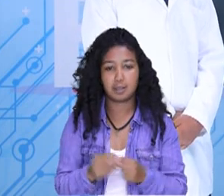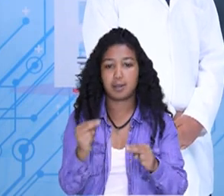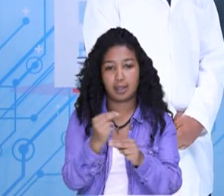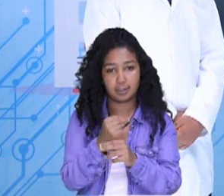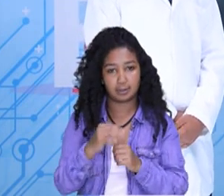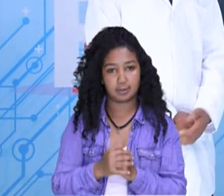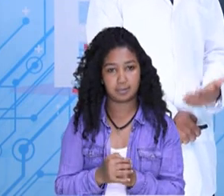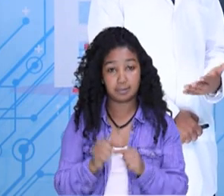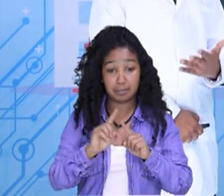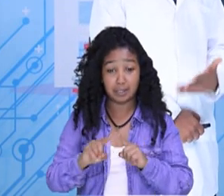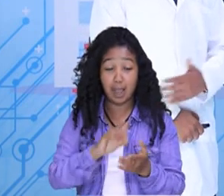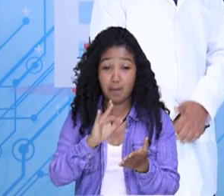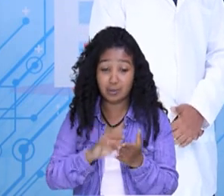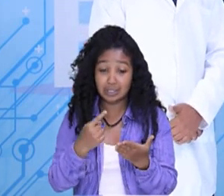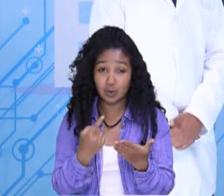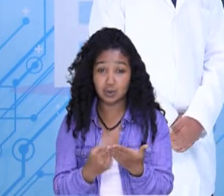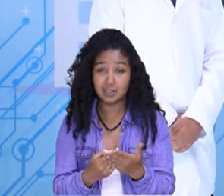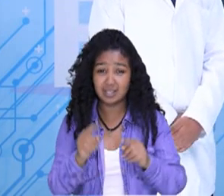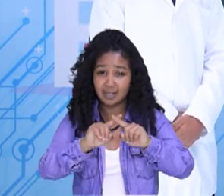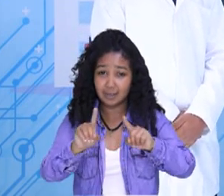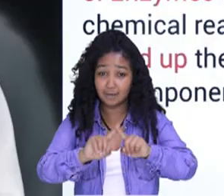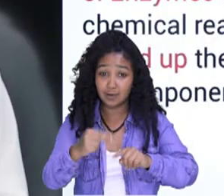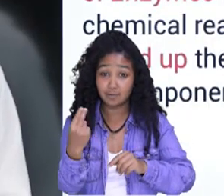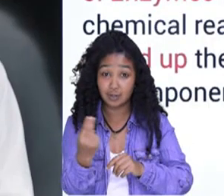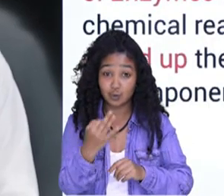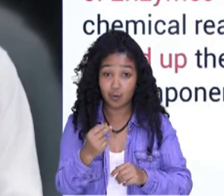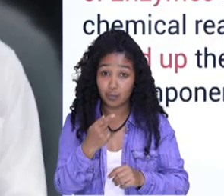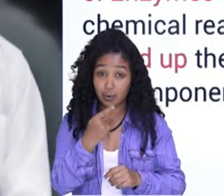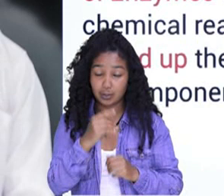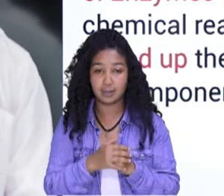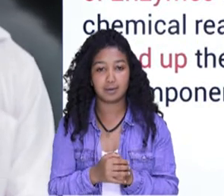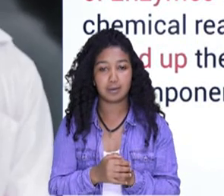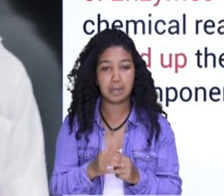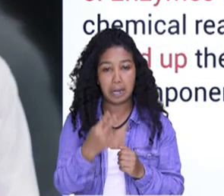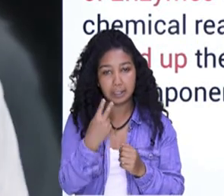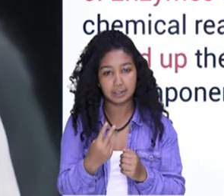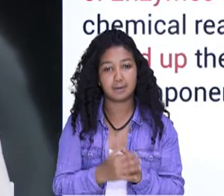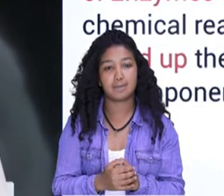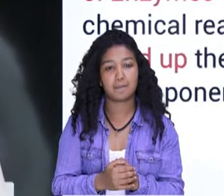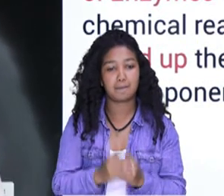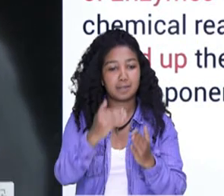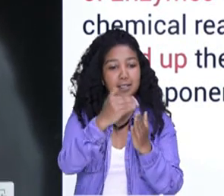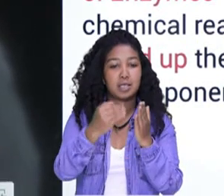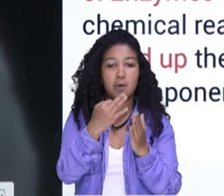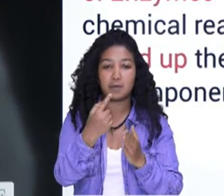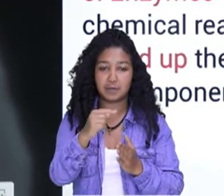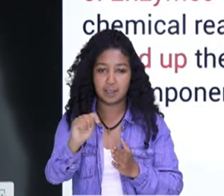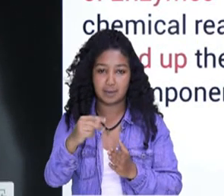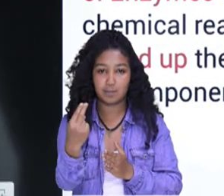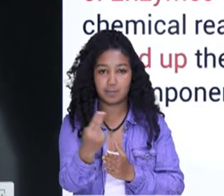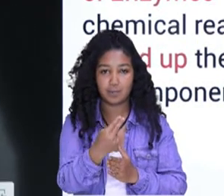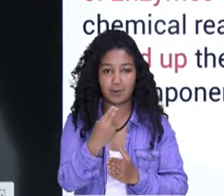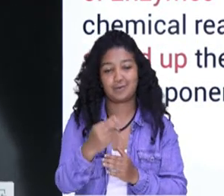nature, but among those different functions of proteins, let's see some of